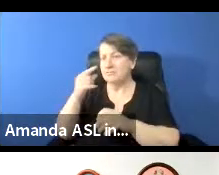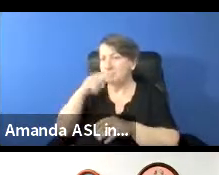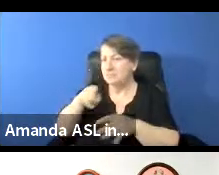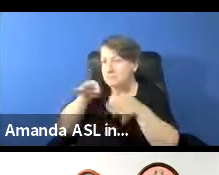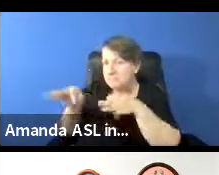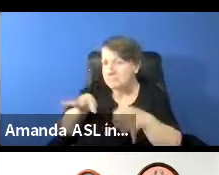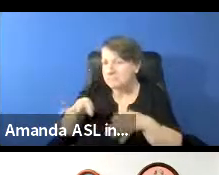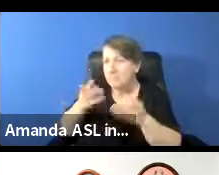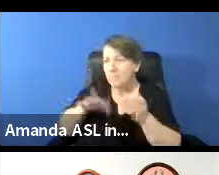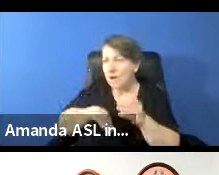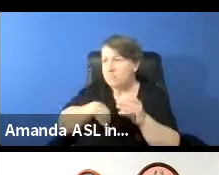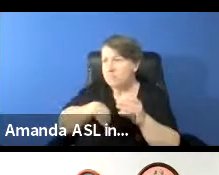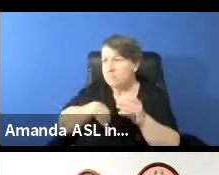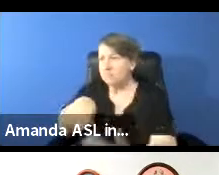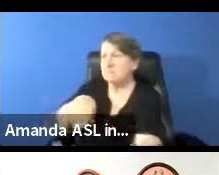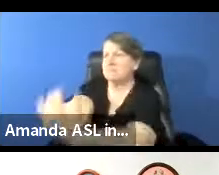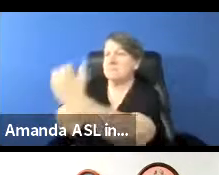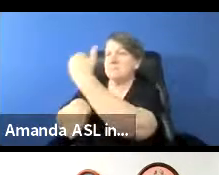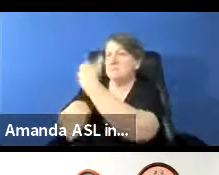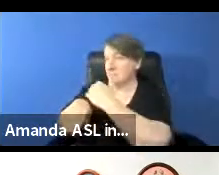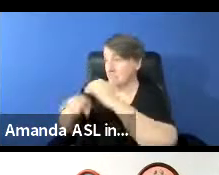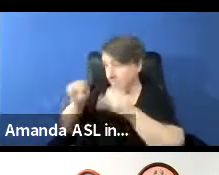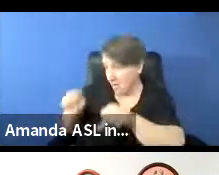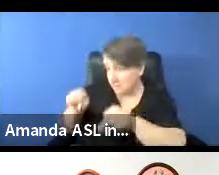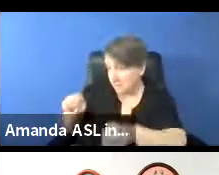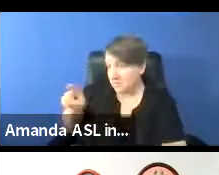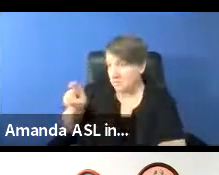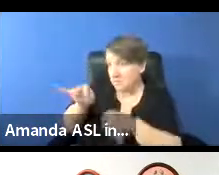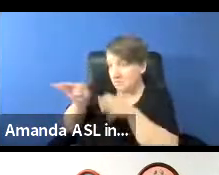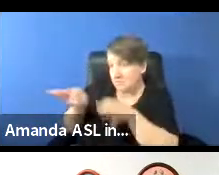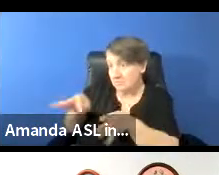little bit about that possibility?